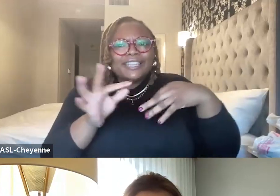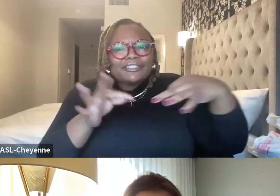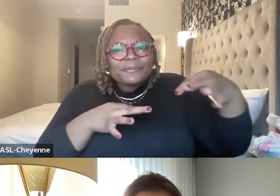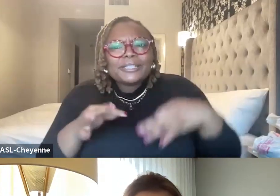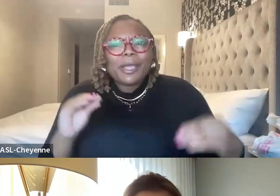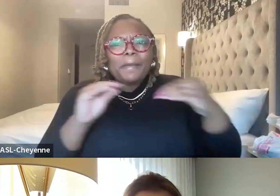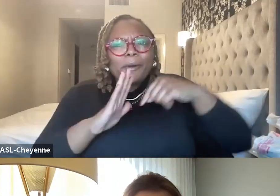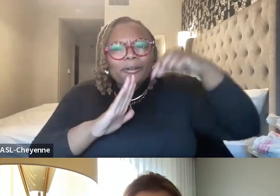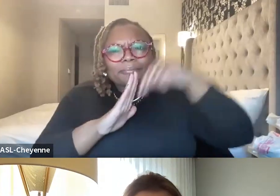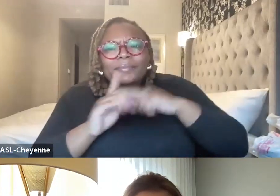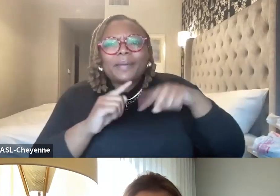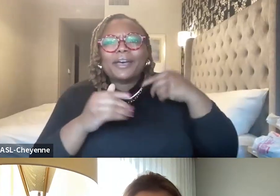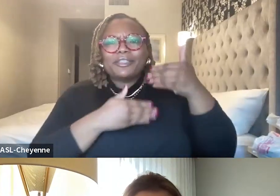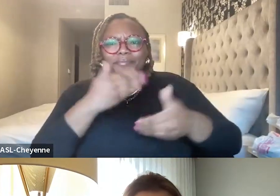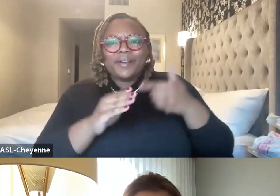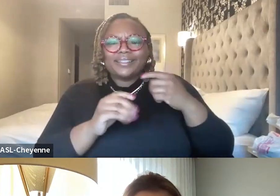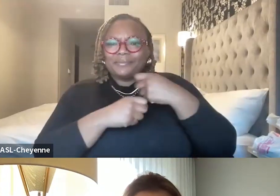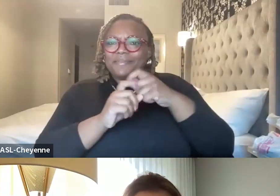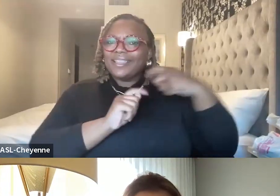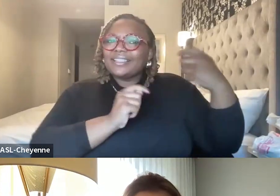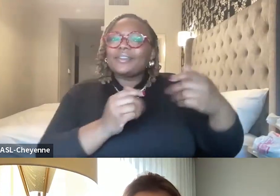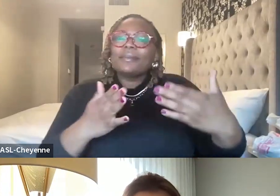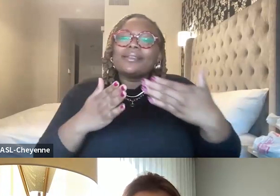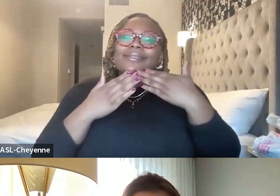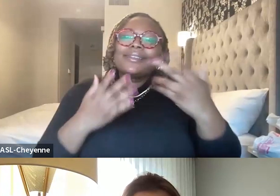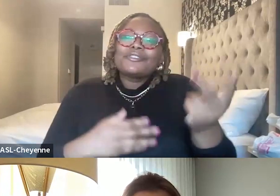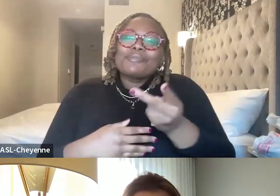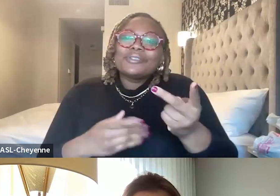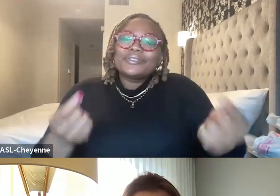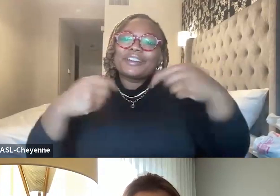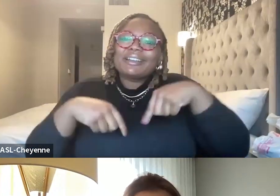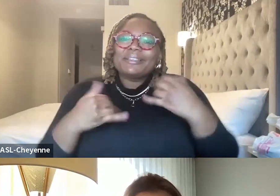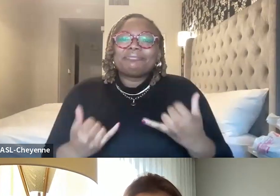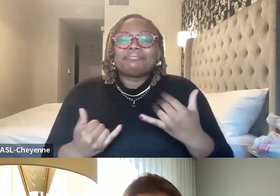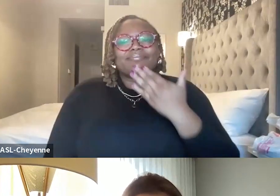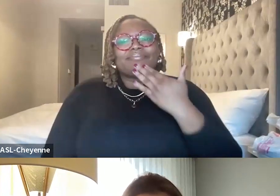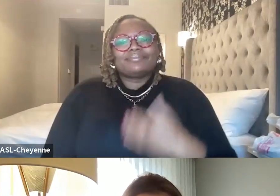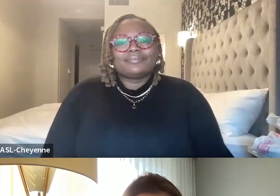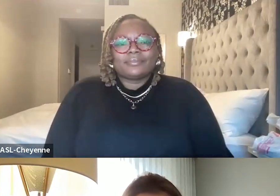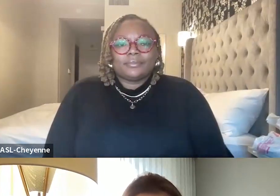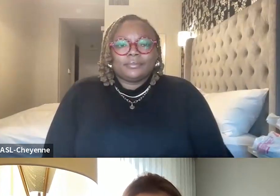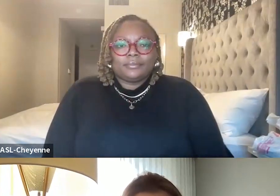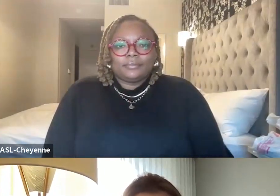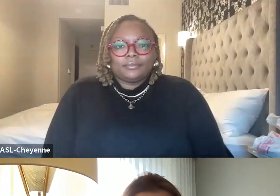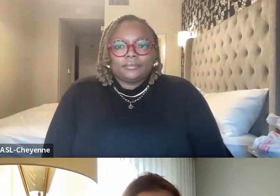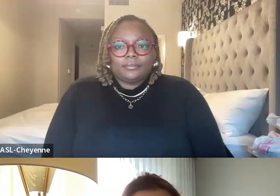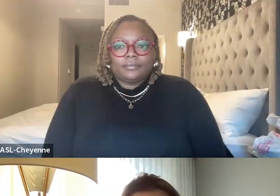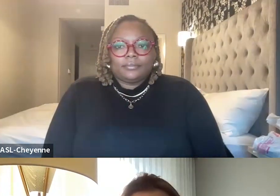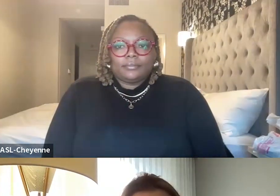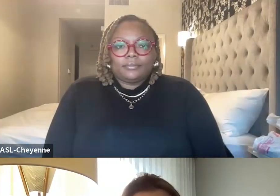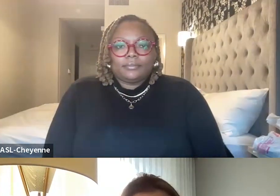even more about the process of how it was put together. So thank you both so much for being here.